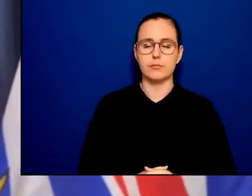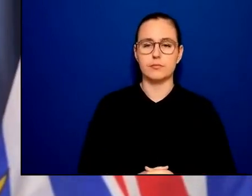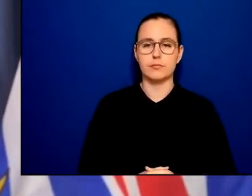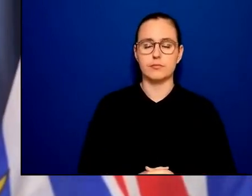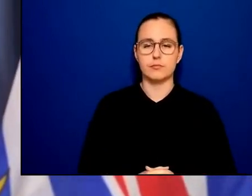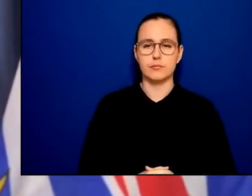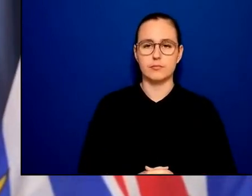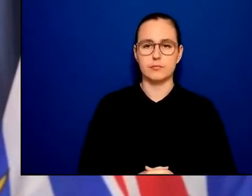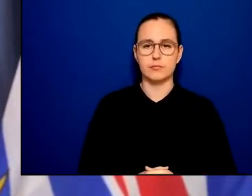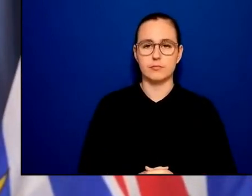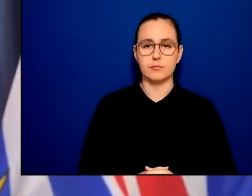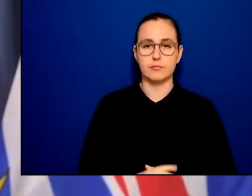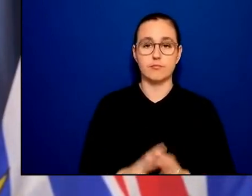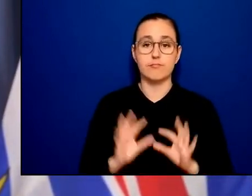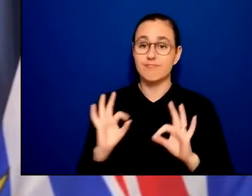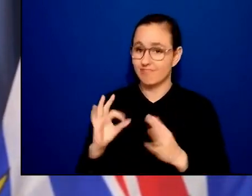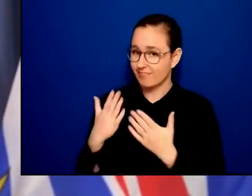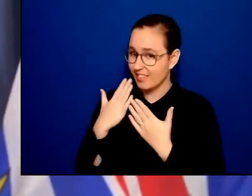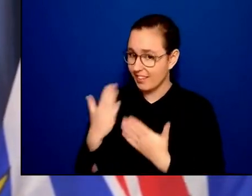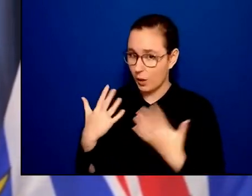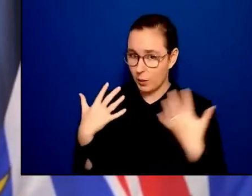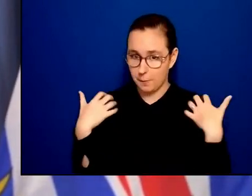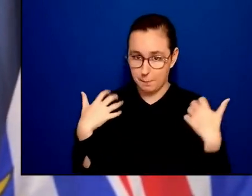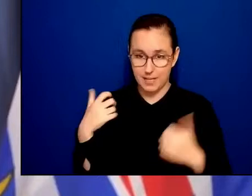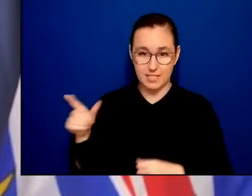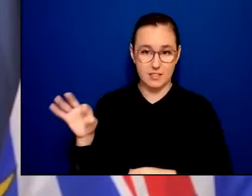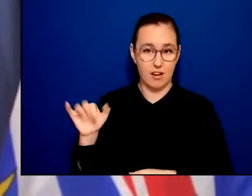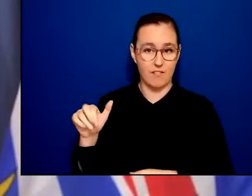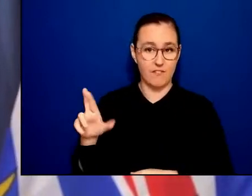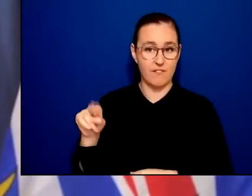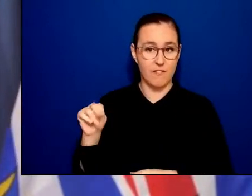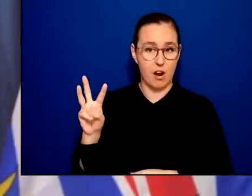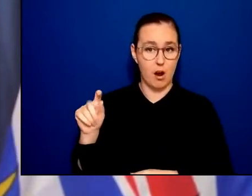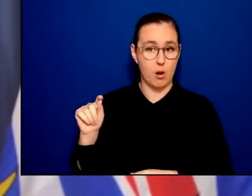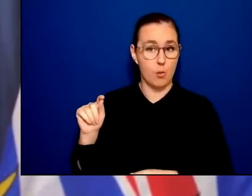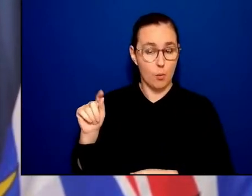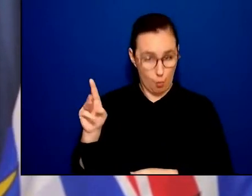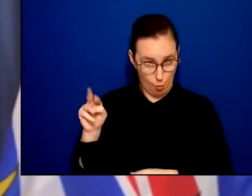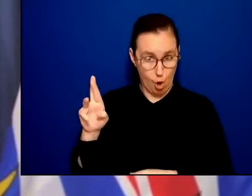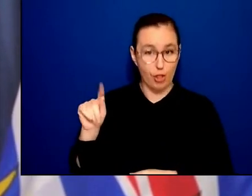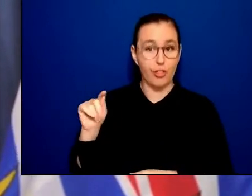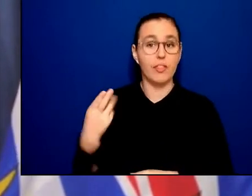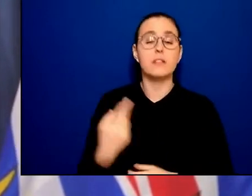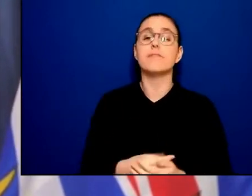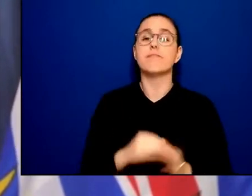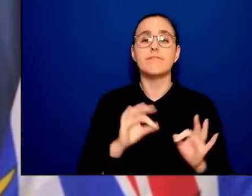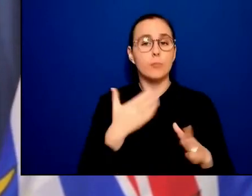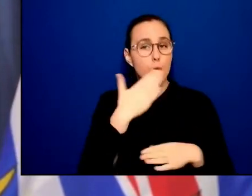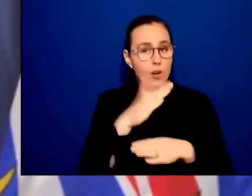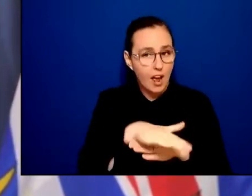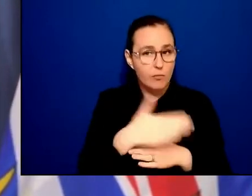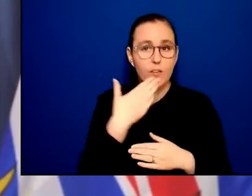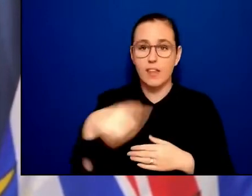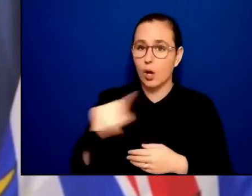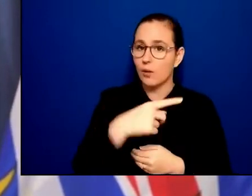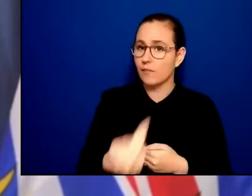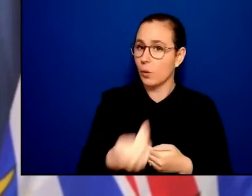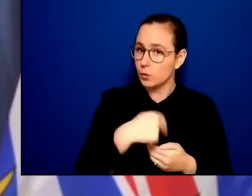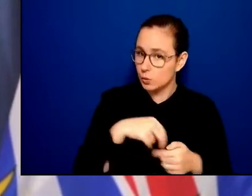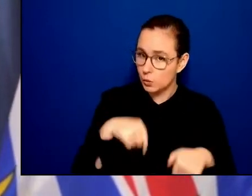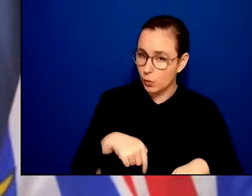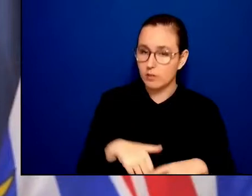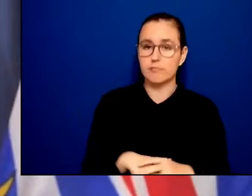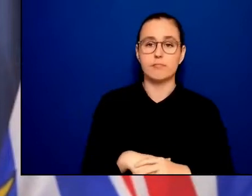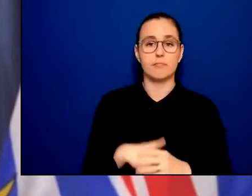Thank you very much, Minister Farnworth, and good afternoon to everyone, and thank you for joining us. I'm grateful to be joining you from the territory of